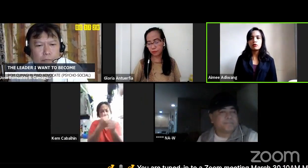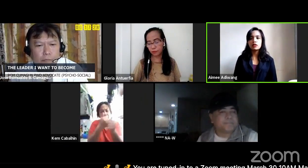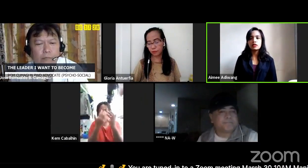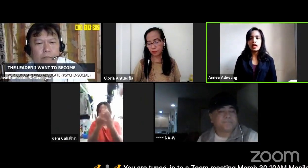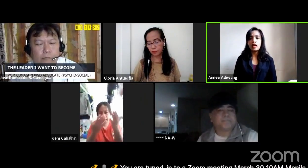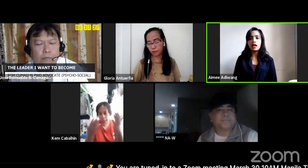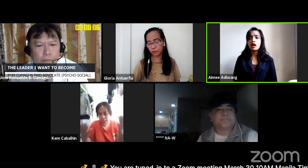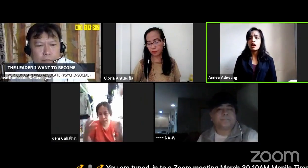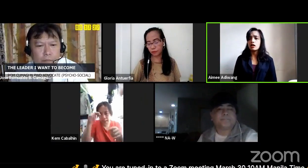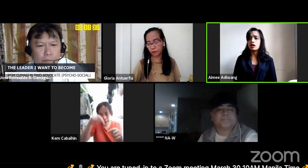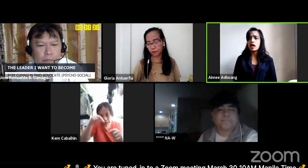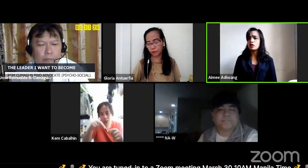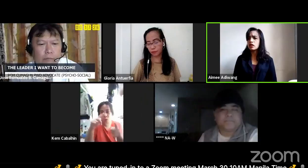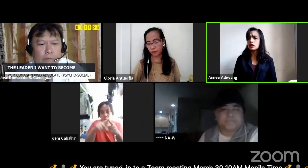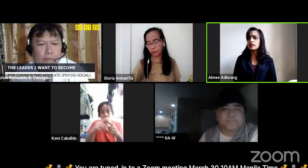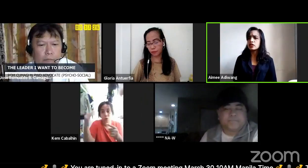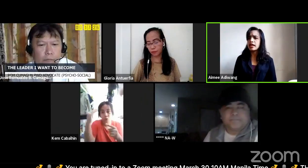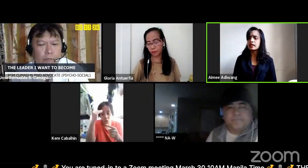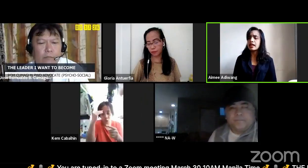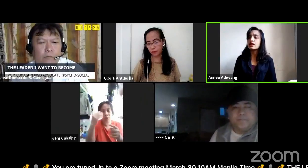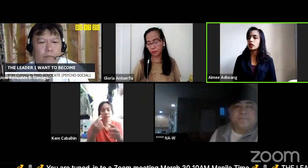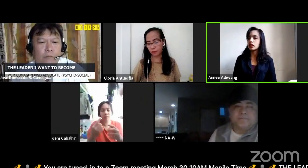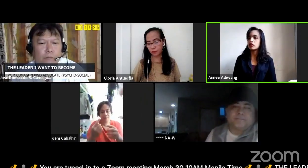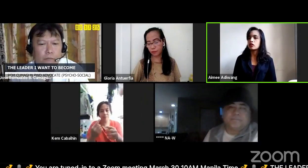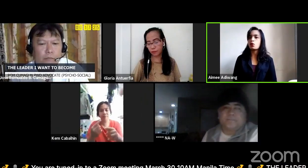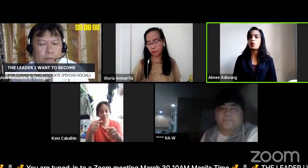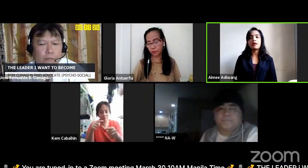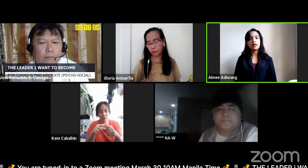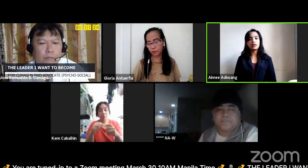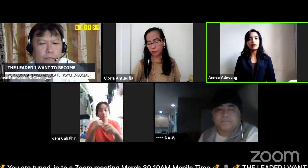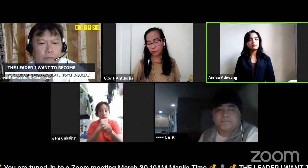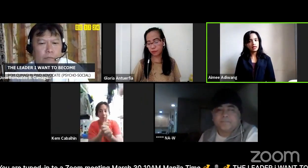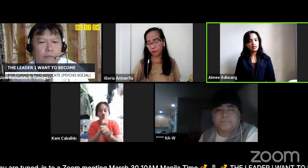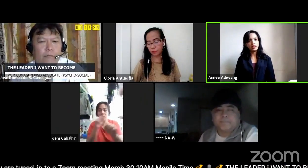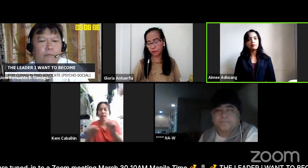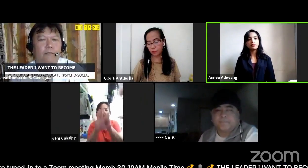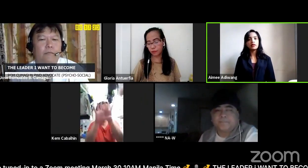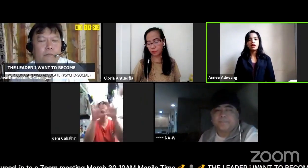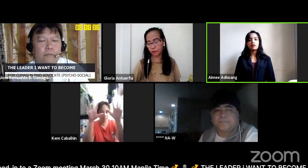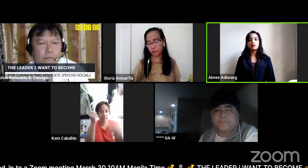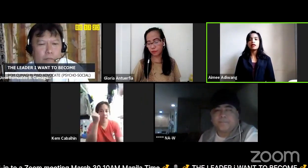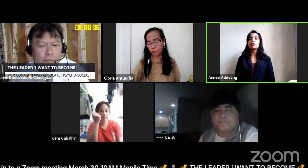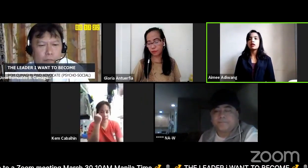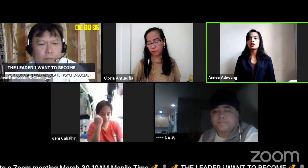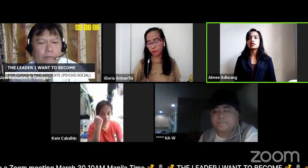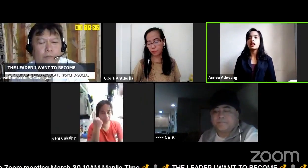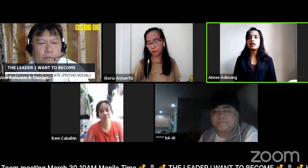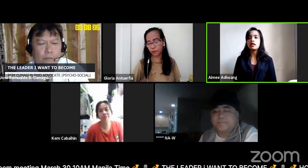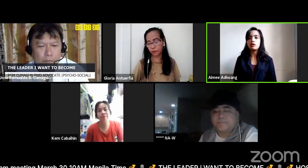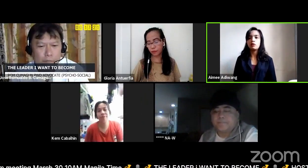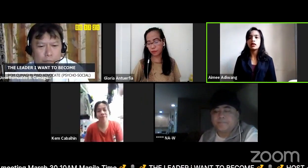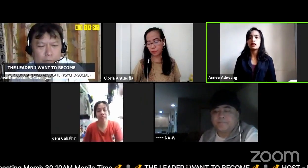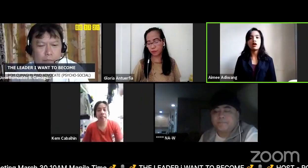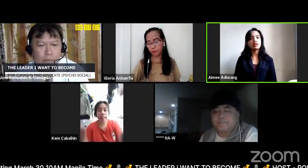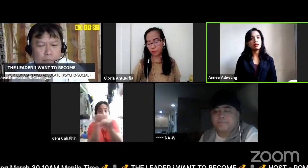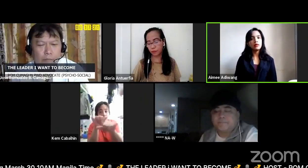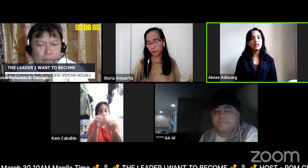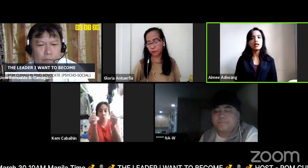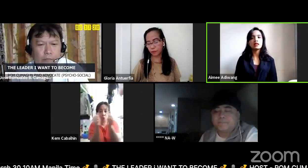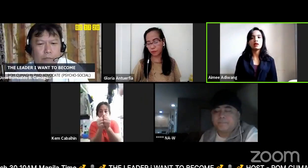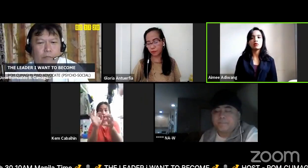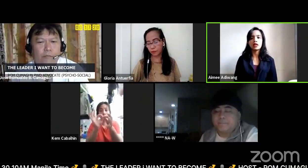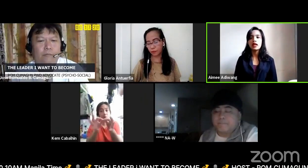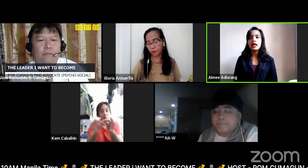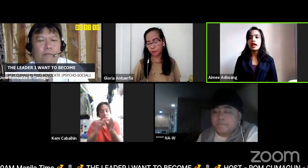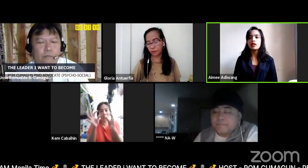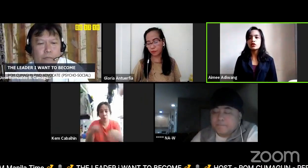some people would say, I do not understand that word, so I better explain them for them to understand really what the concept